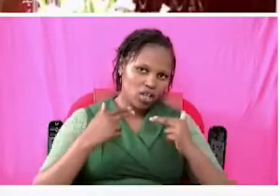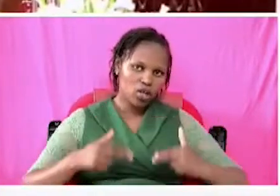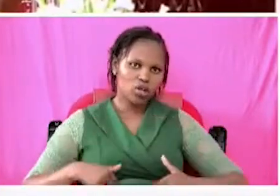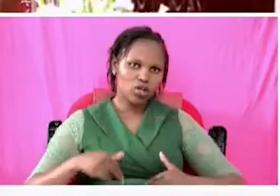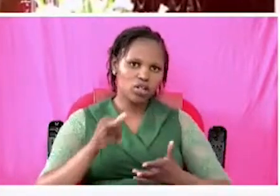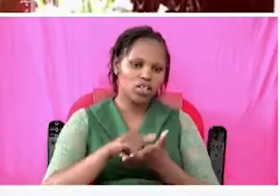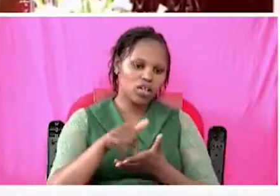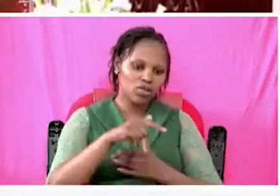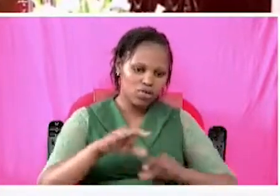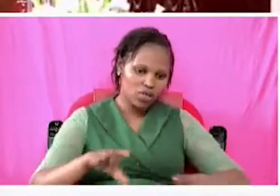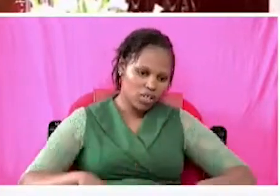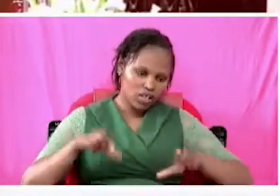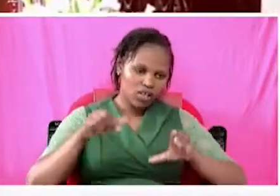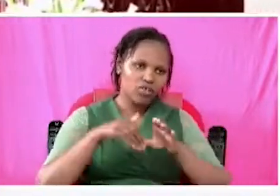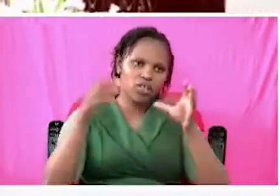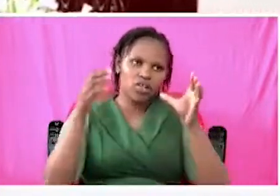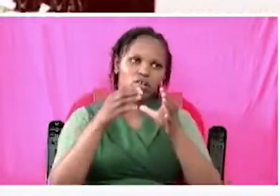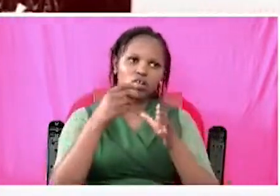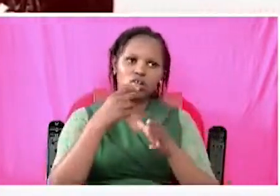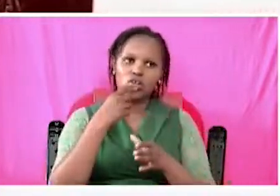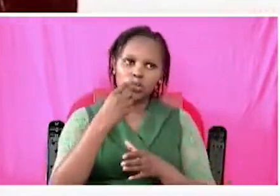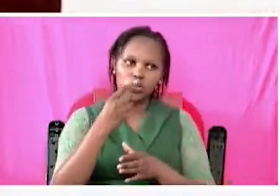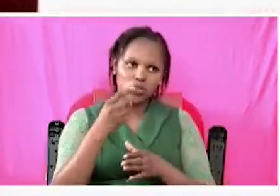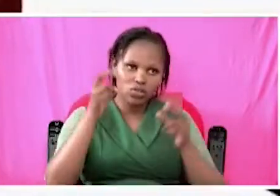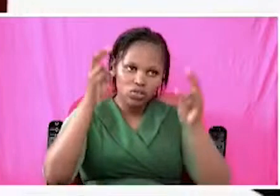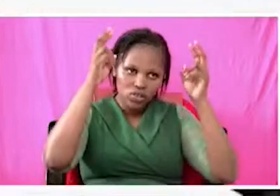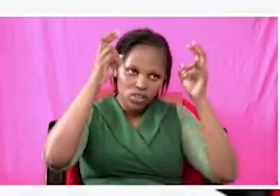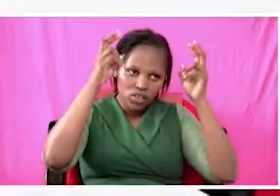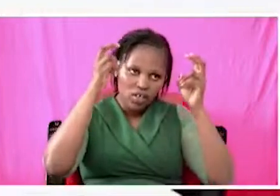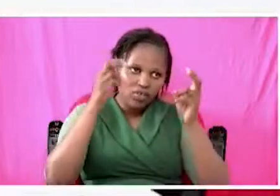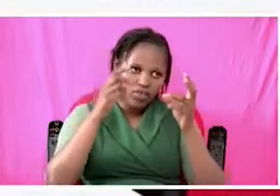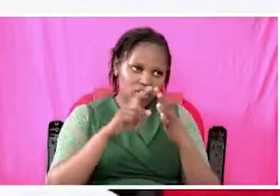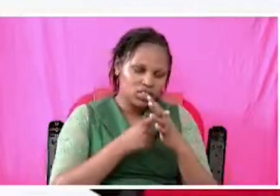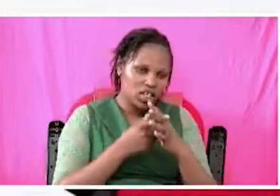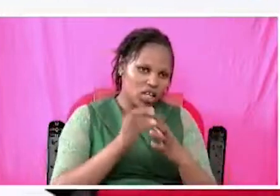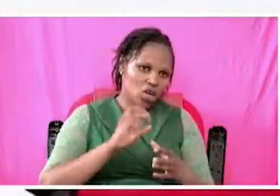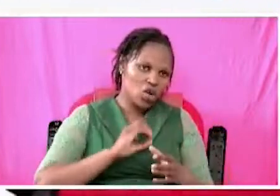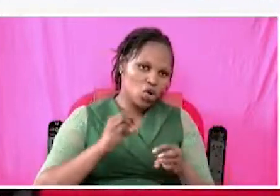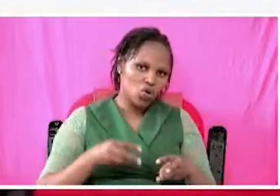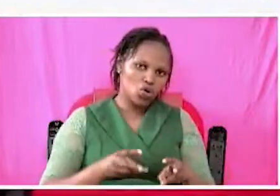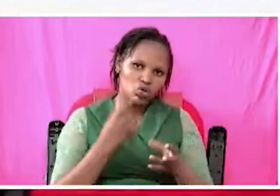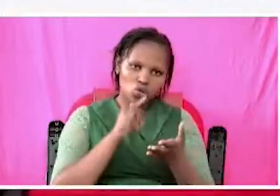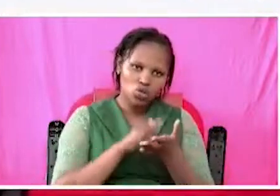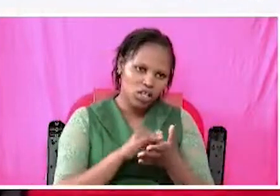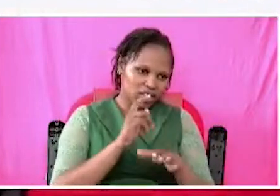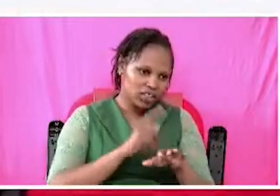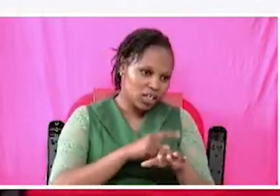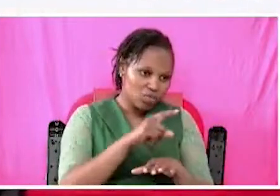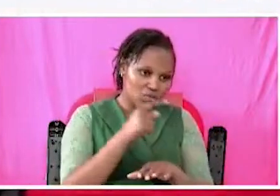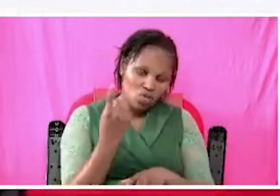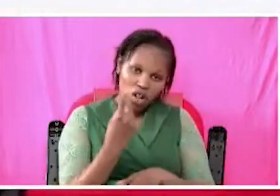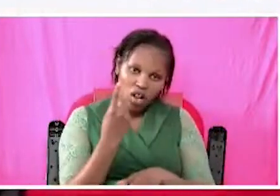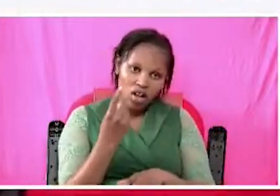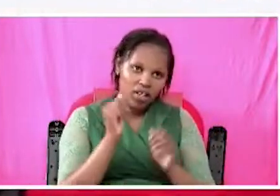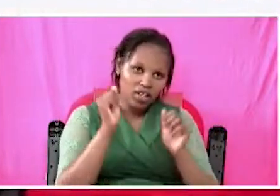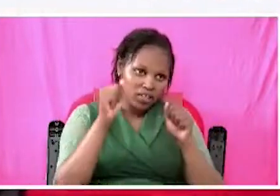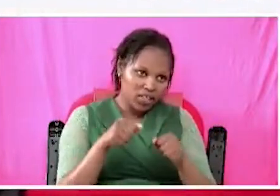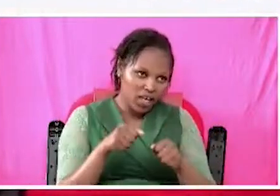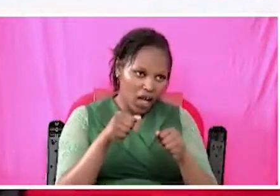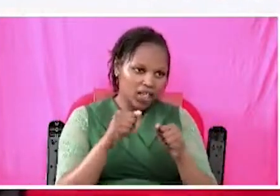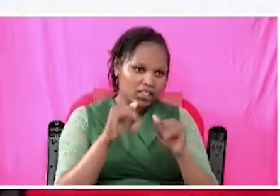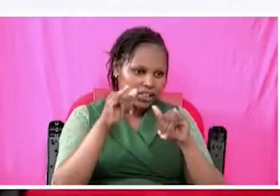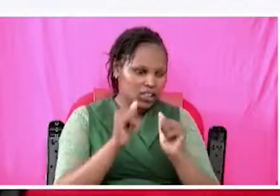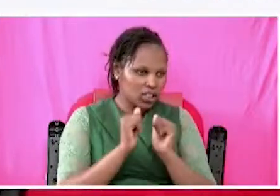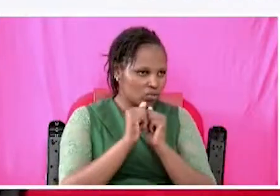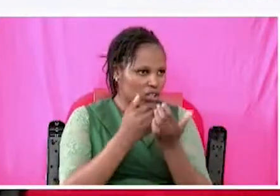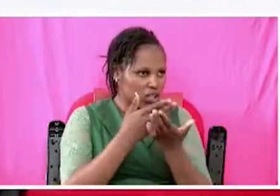in community. And so the devil's strategy is always to isolate, so that when you are isolated, then he can deal with you when you